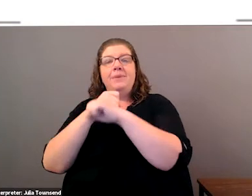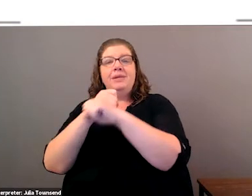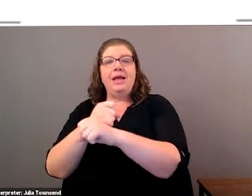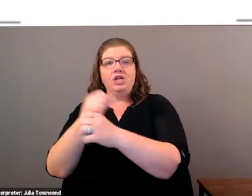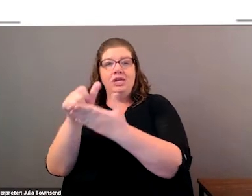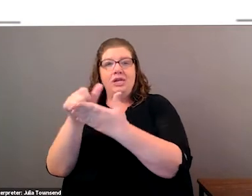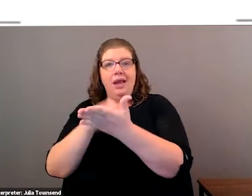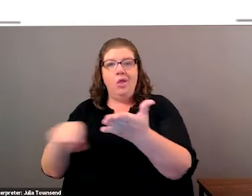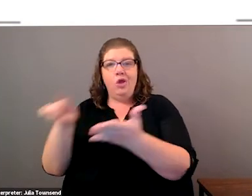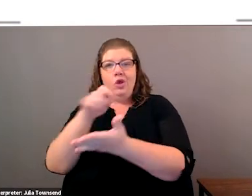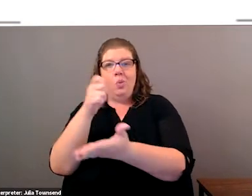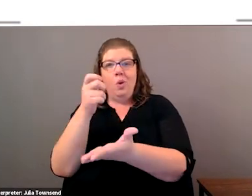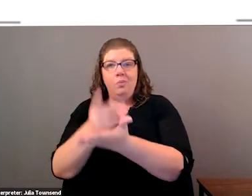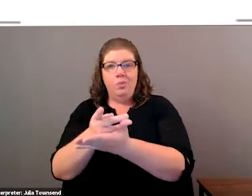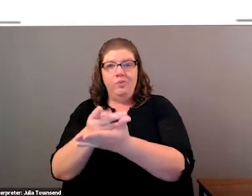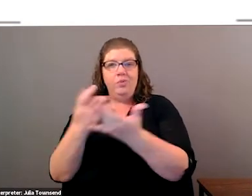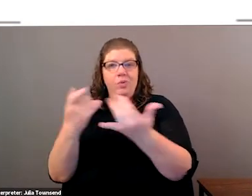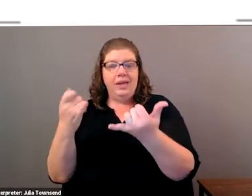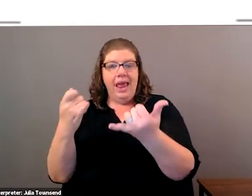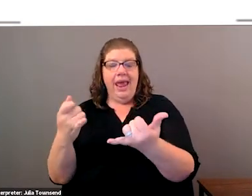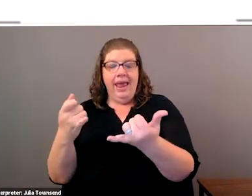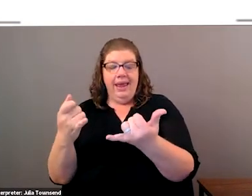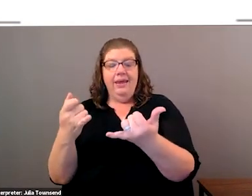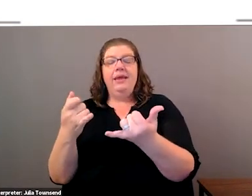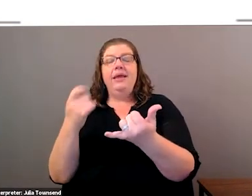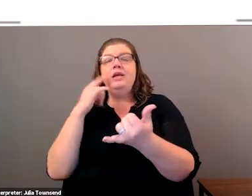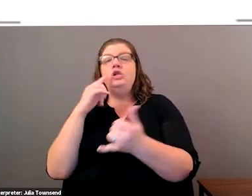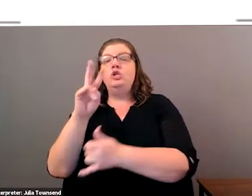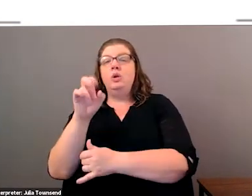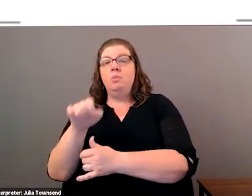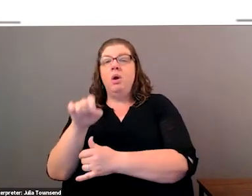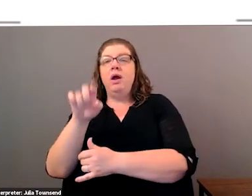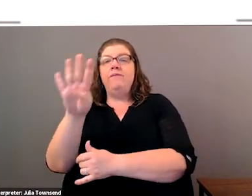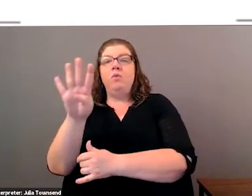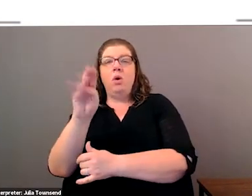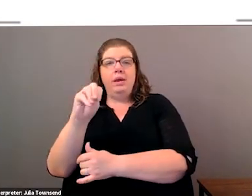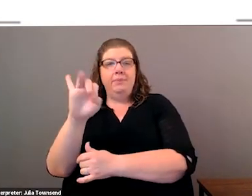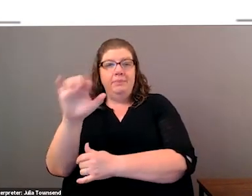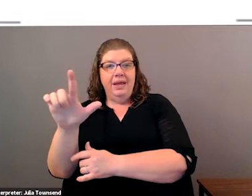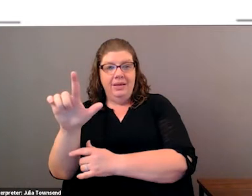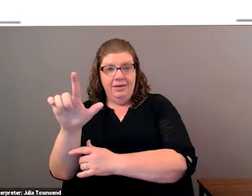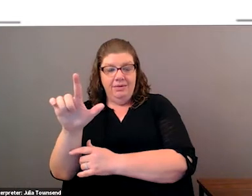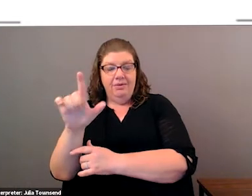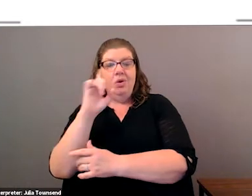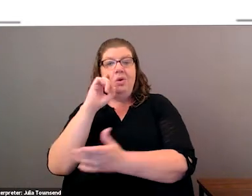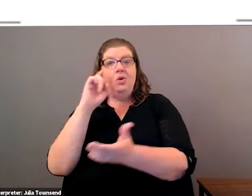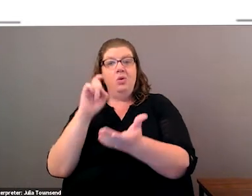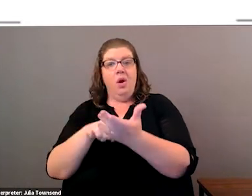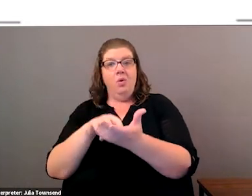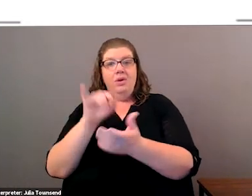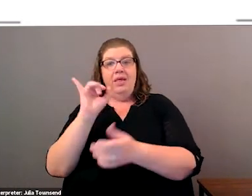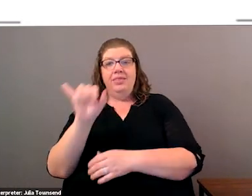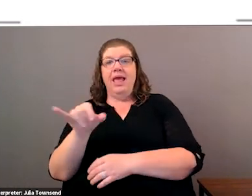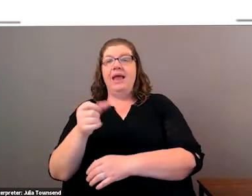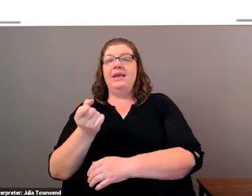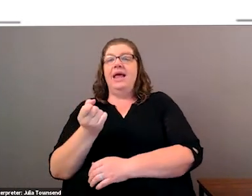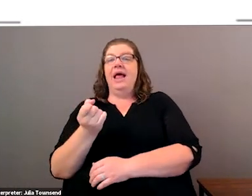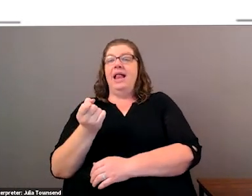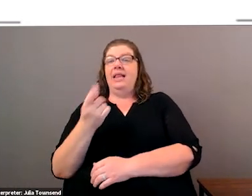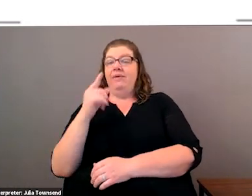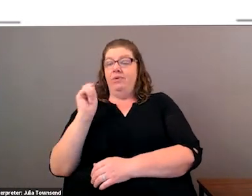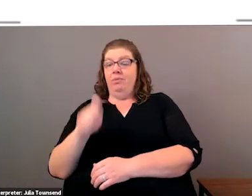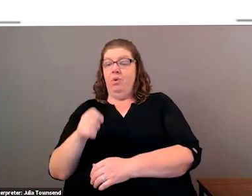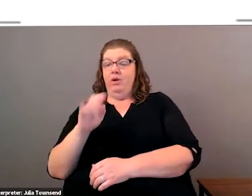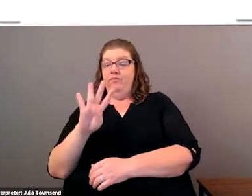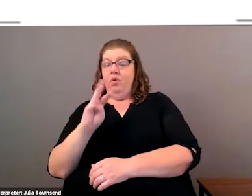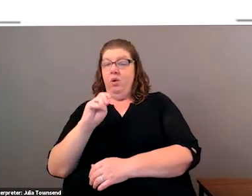under the consent item today is 2.4 million. I want you to notice that that 11.4 million is